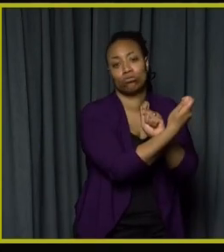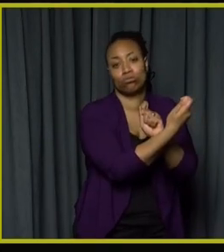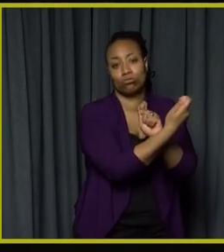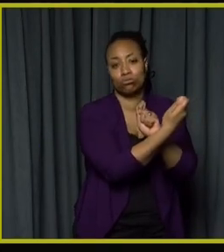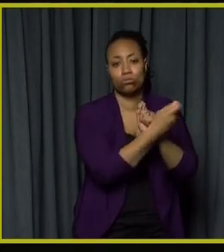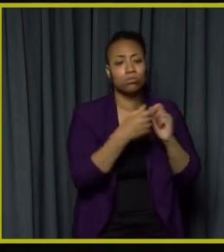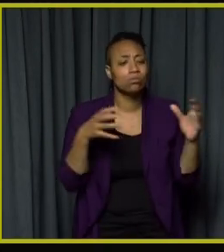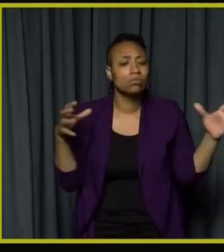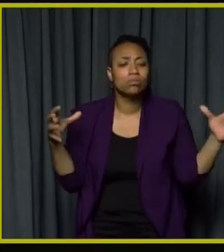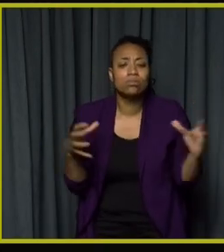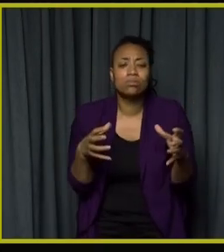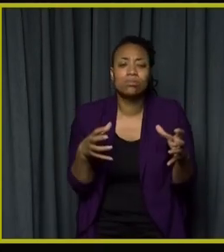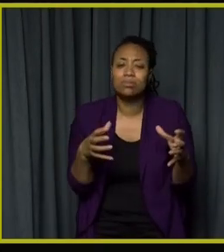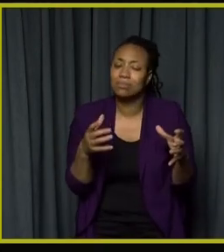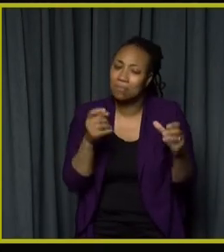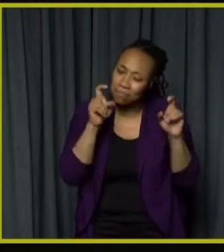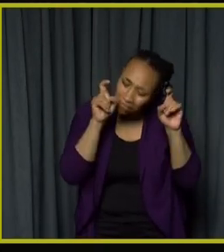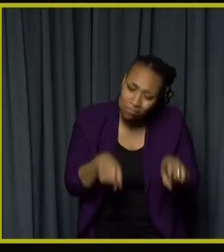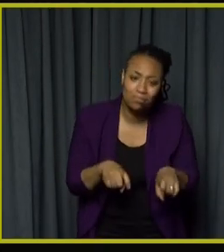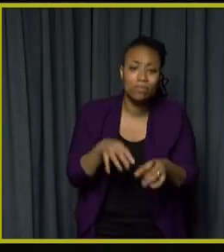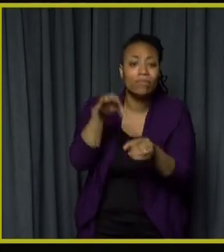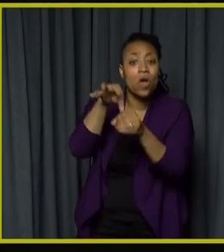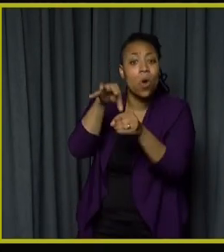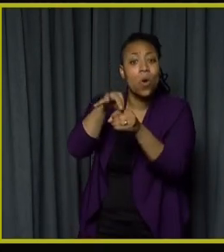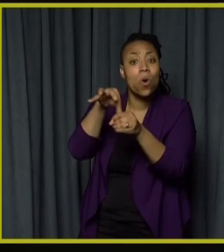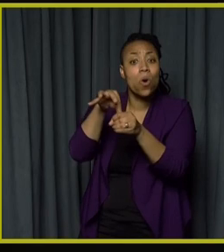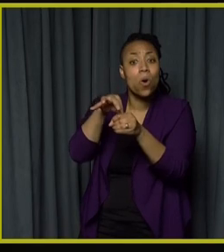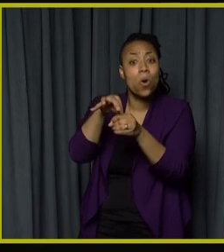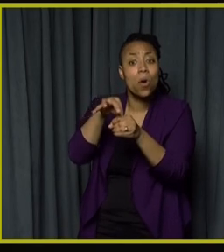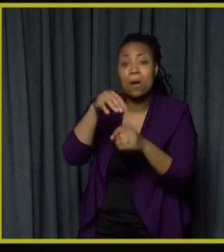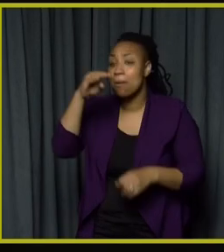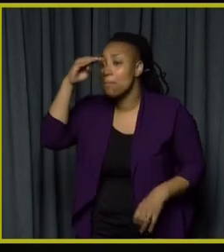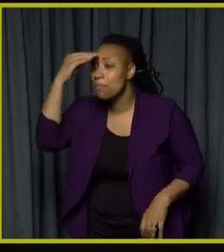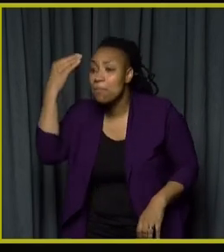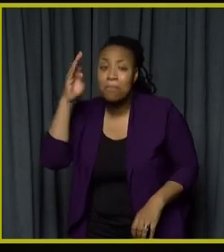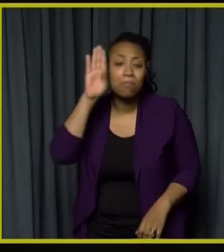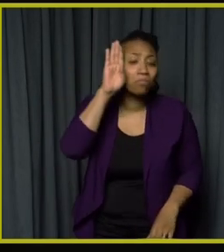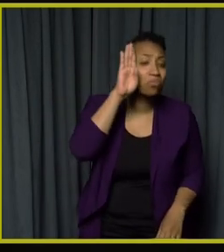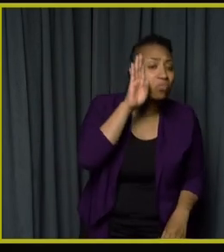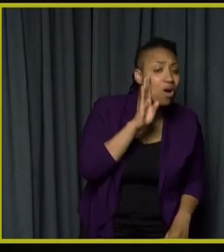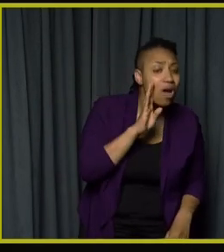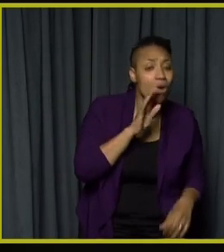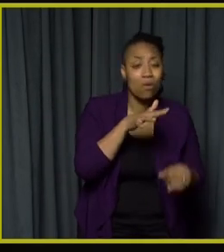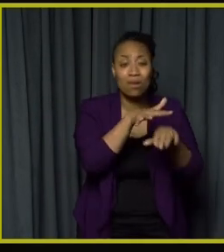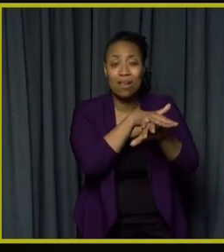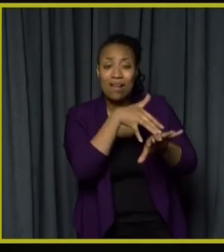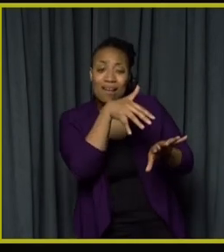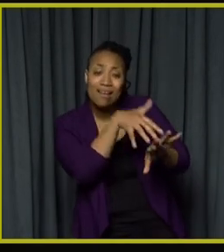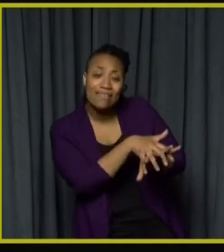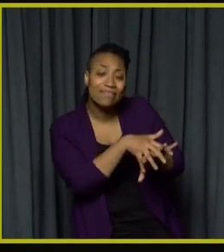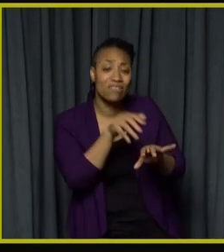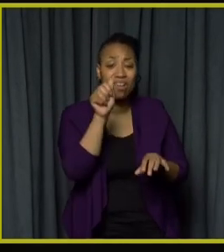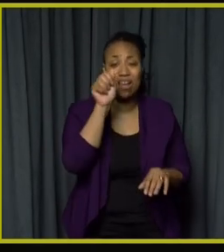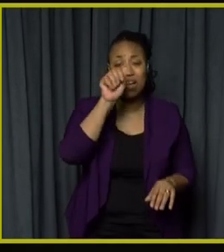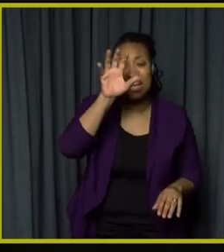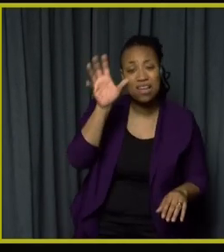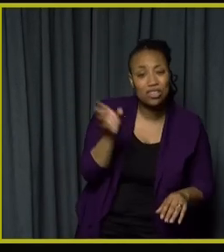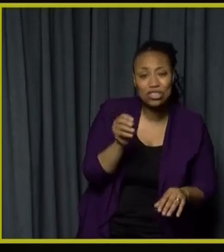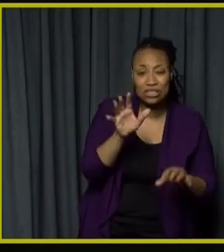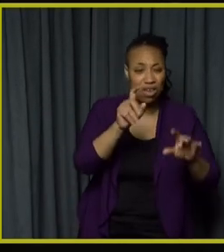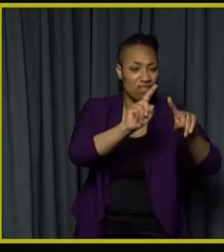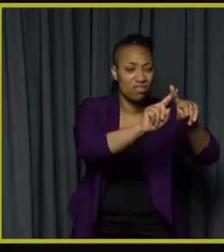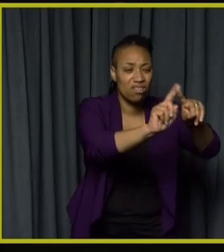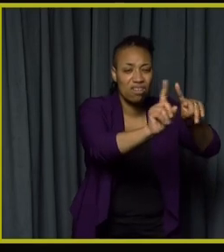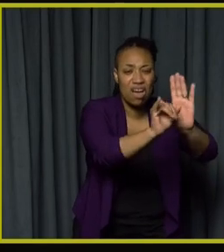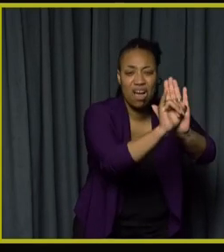never before. It's time. Whether you're black or brown or First Nation or Asian